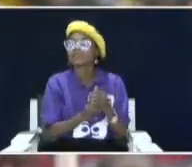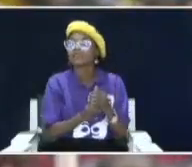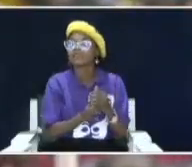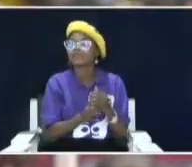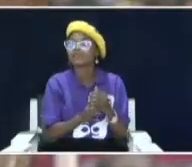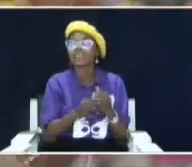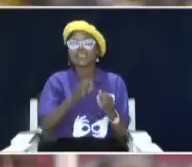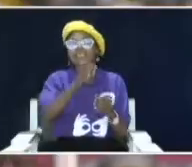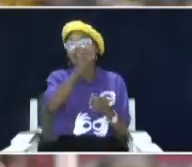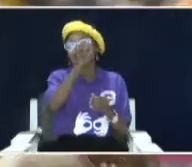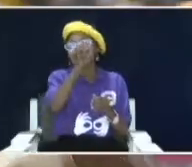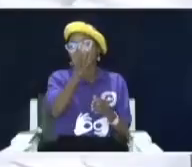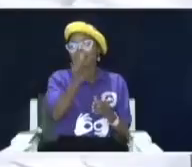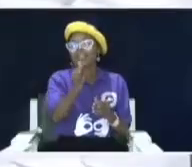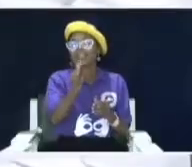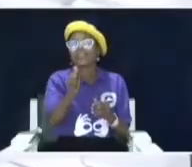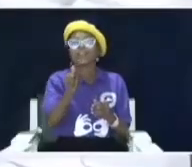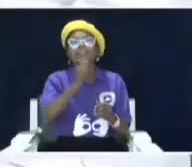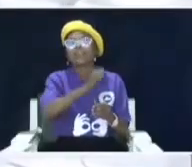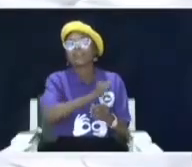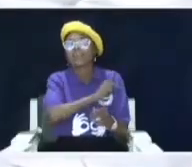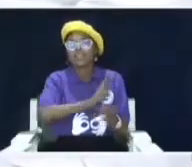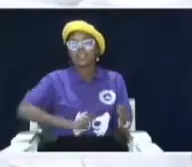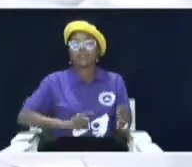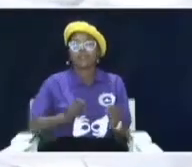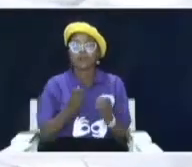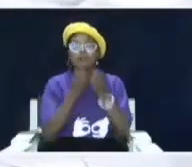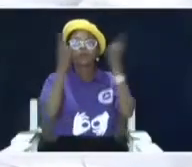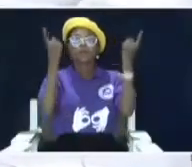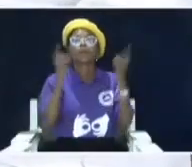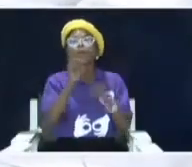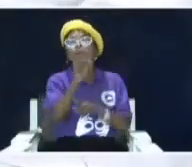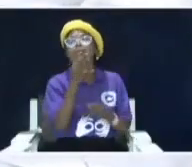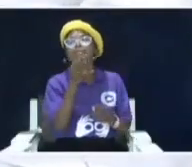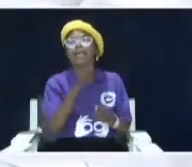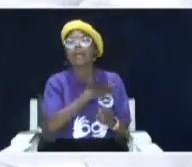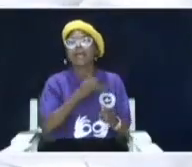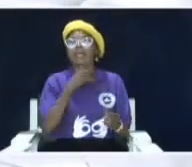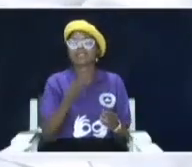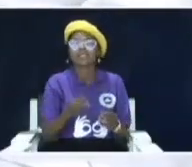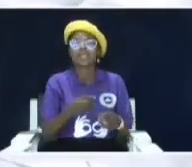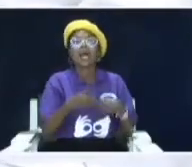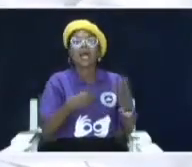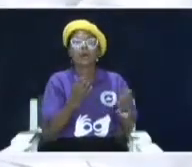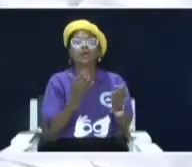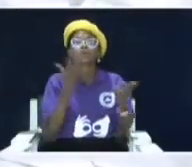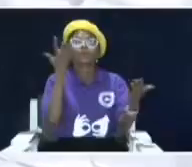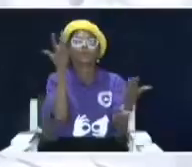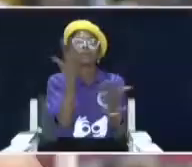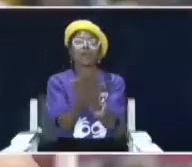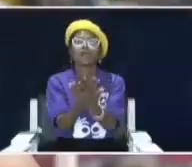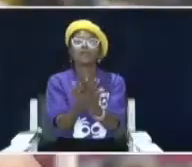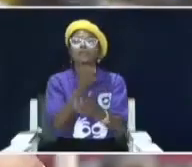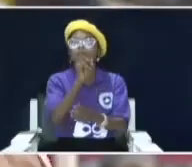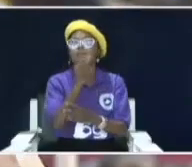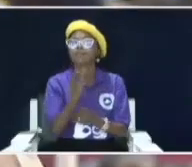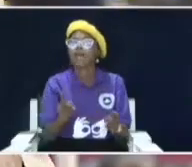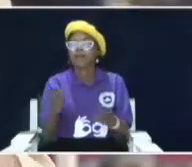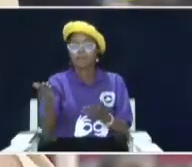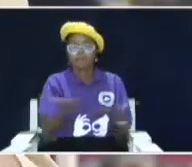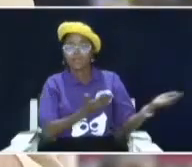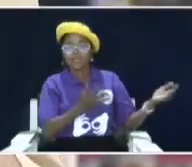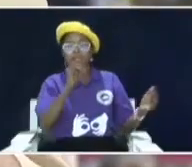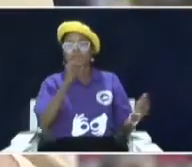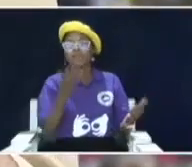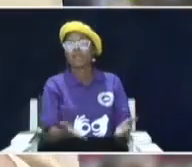A king woke up one day and said, I just want to get rid of this man. Go and arrest him and bring him here. And he